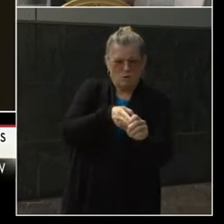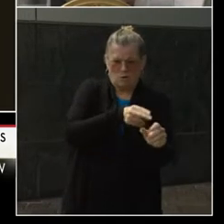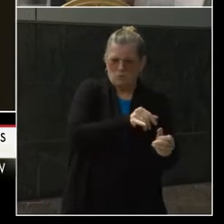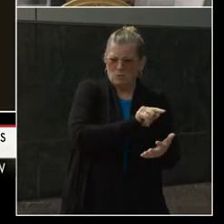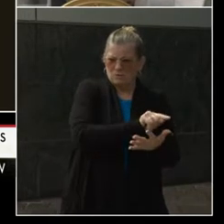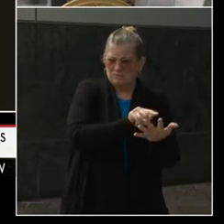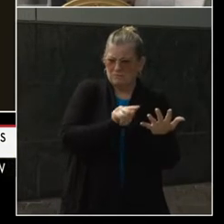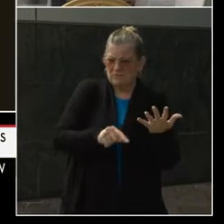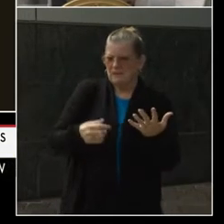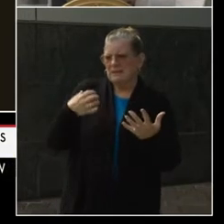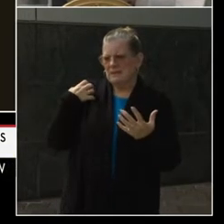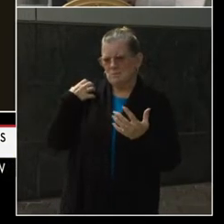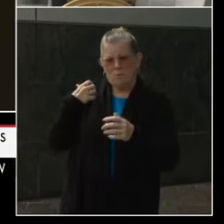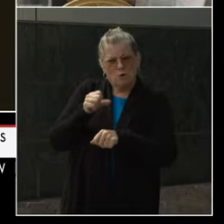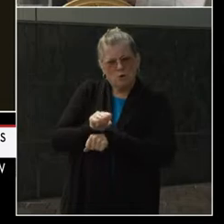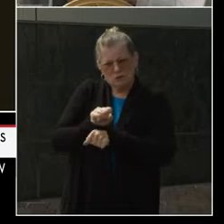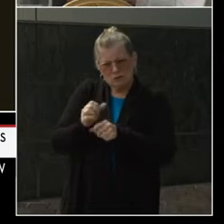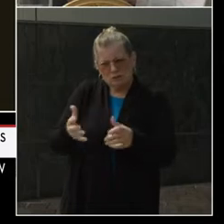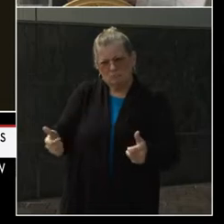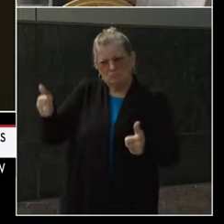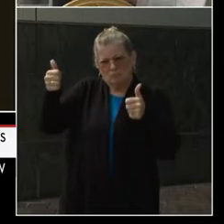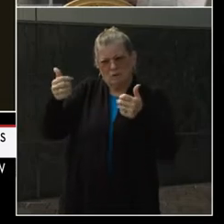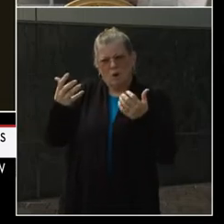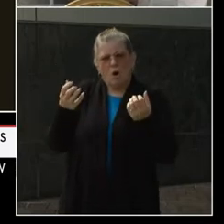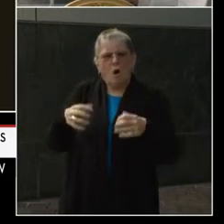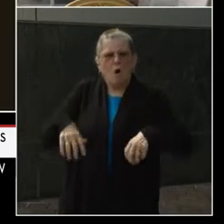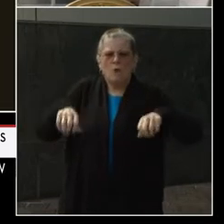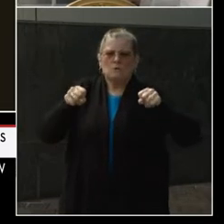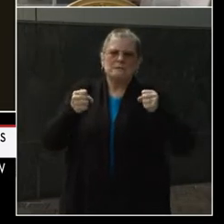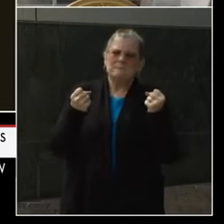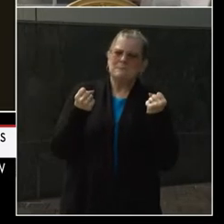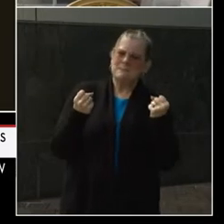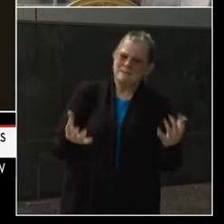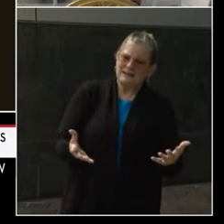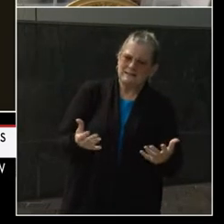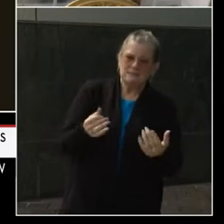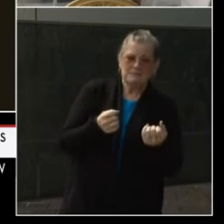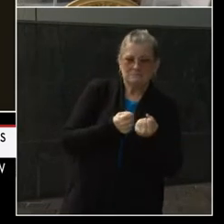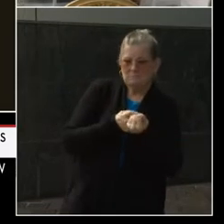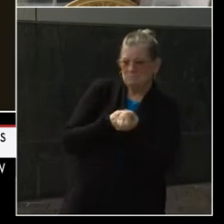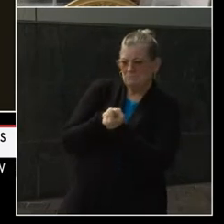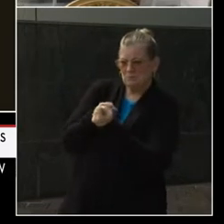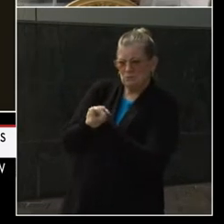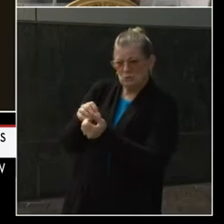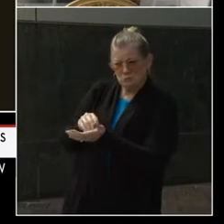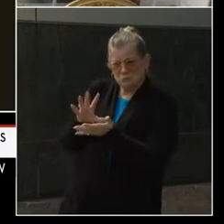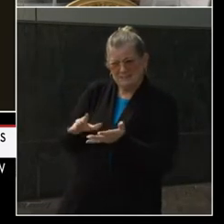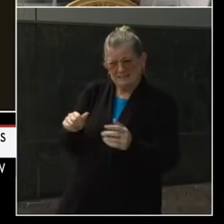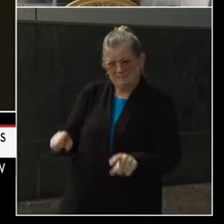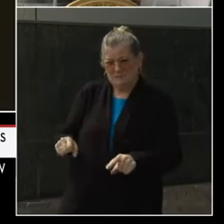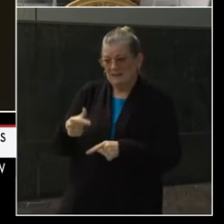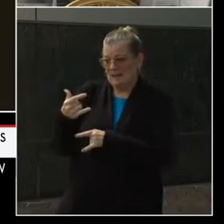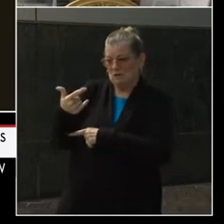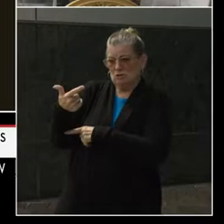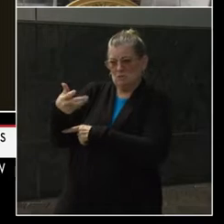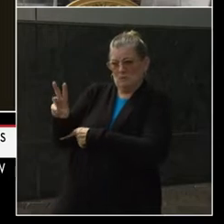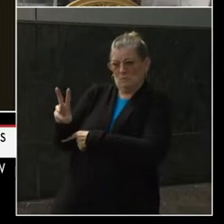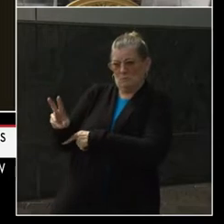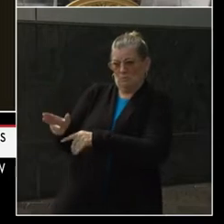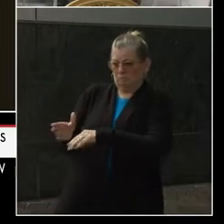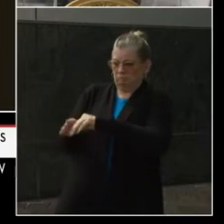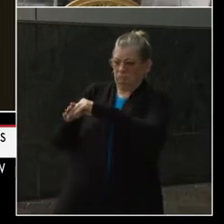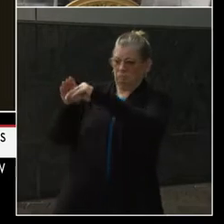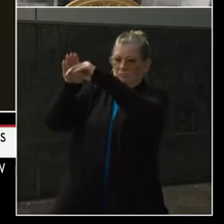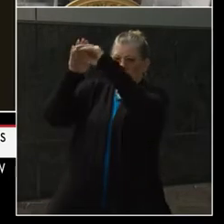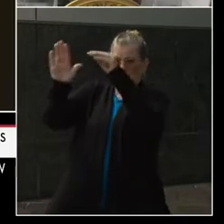many students as they support. We know that George Washington is increasing their numbers for this year, and we are thankful for taking on more of our students.